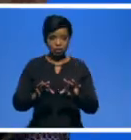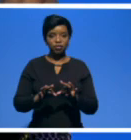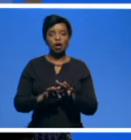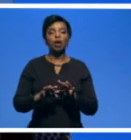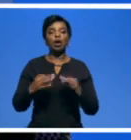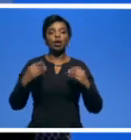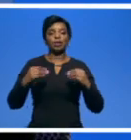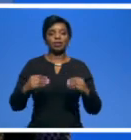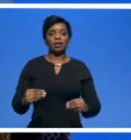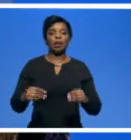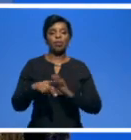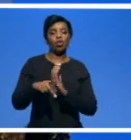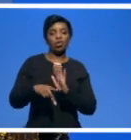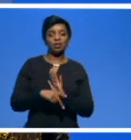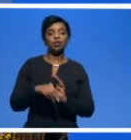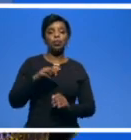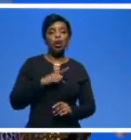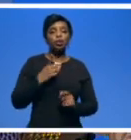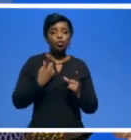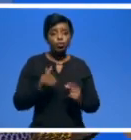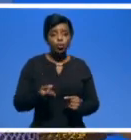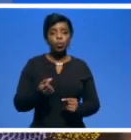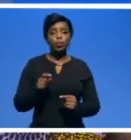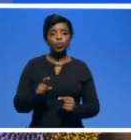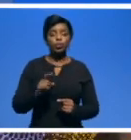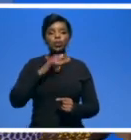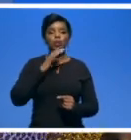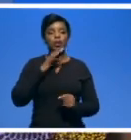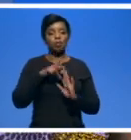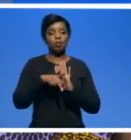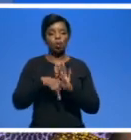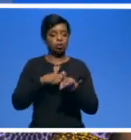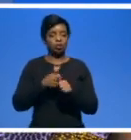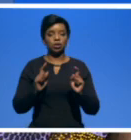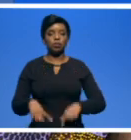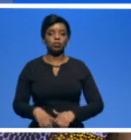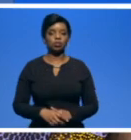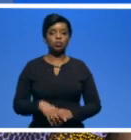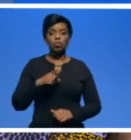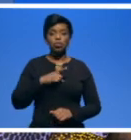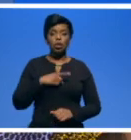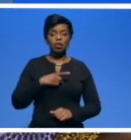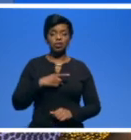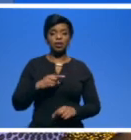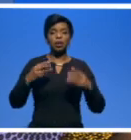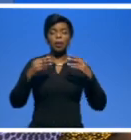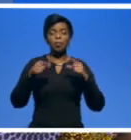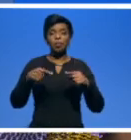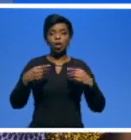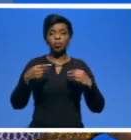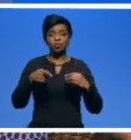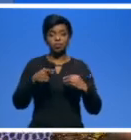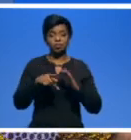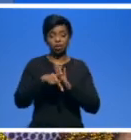can we get a pronouncement? Then it means the policies must follow suit, because without policies, we are government